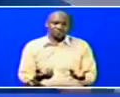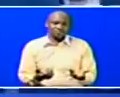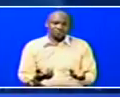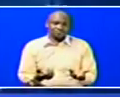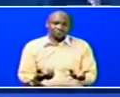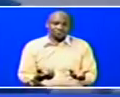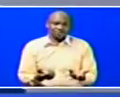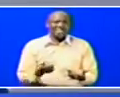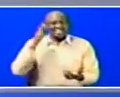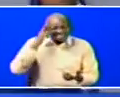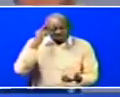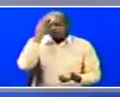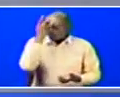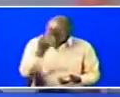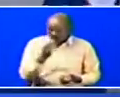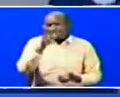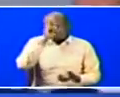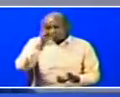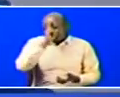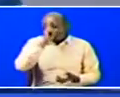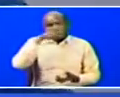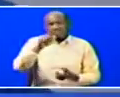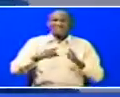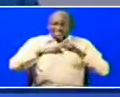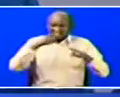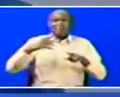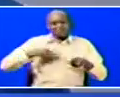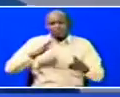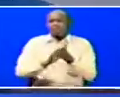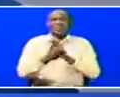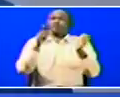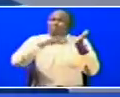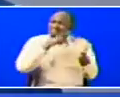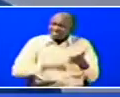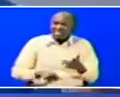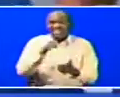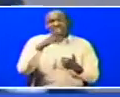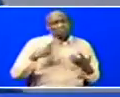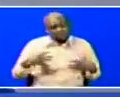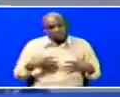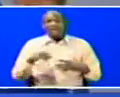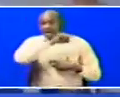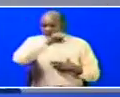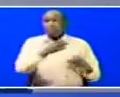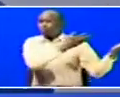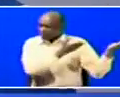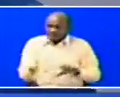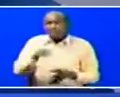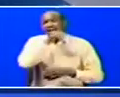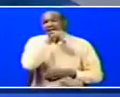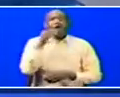There is no reason why the police should go and kill innocent people who have come to greet, to welcome Raila Odinga